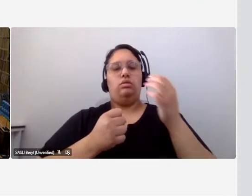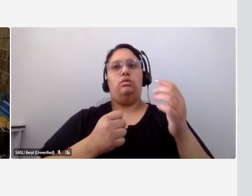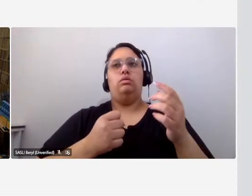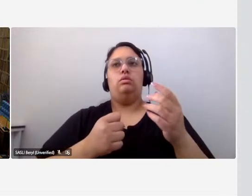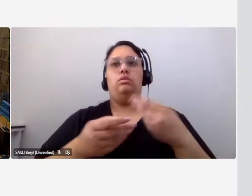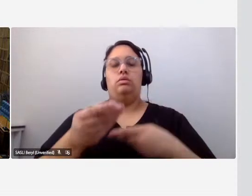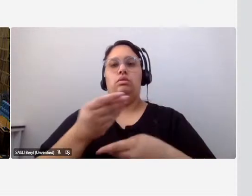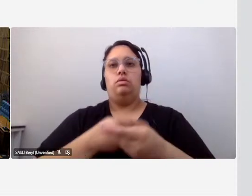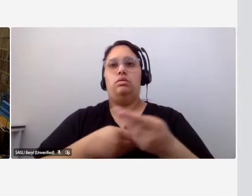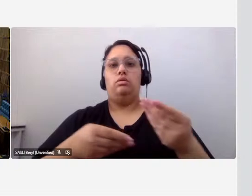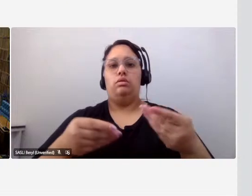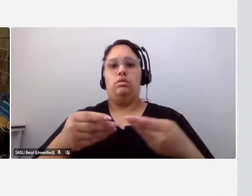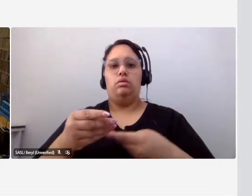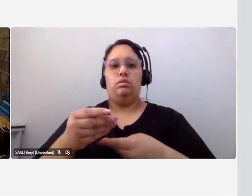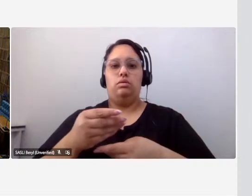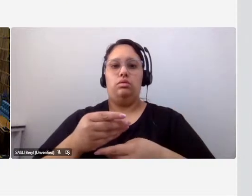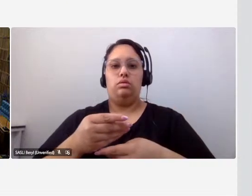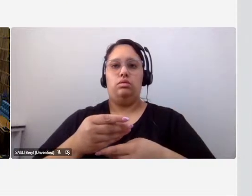revolve around